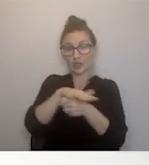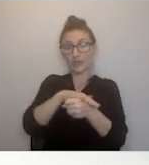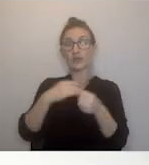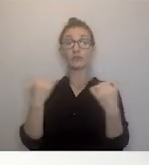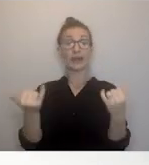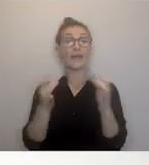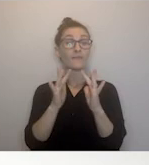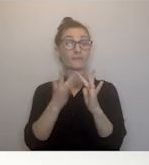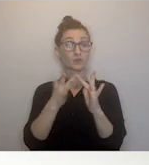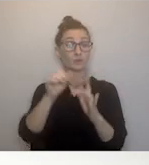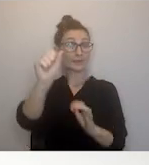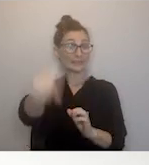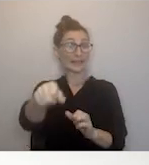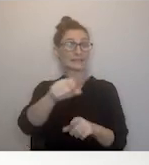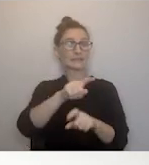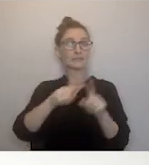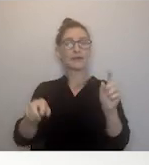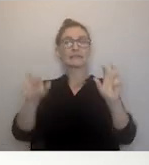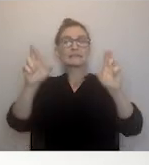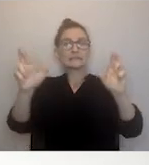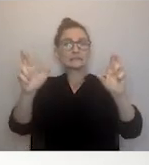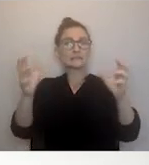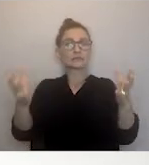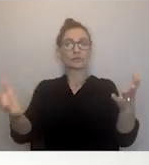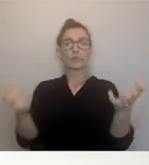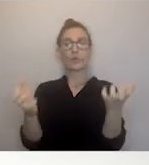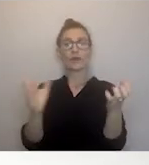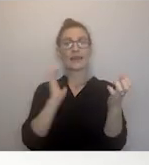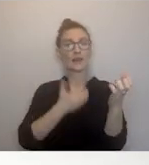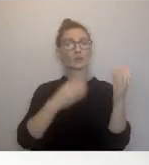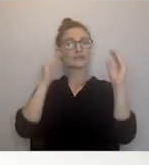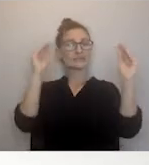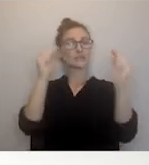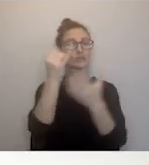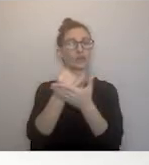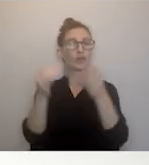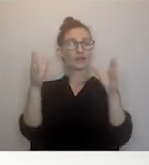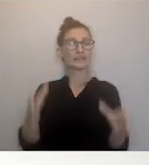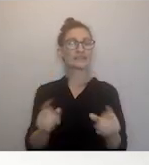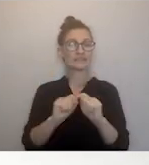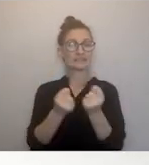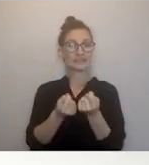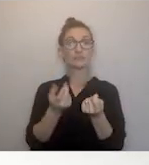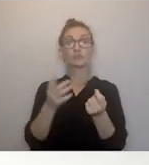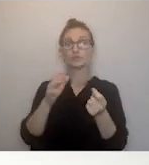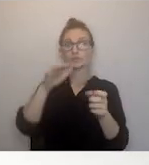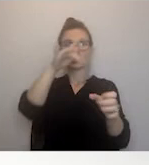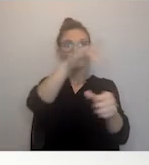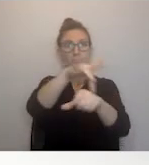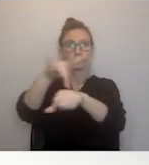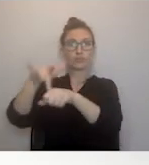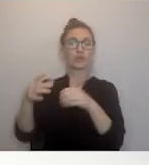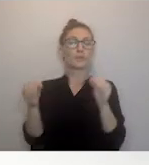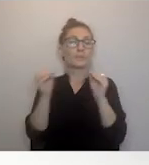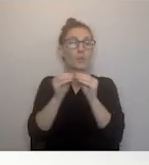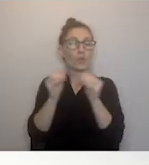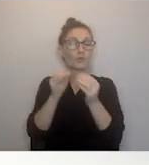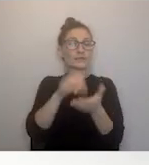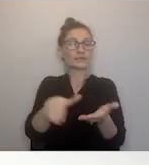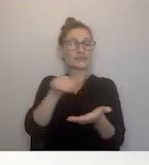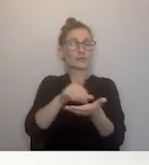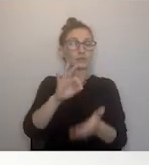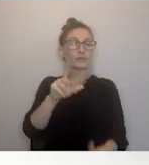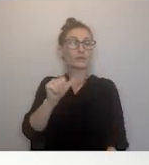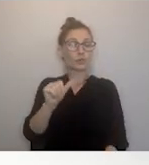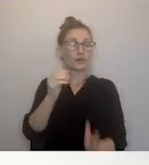7-county area. Right now we're achieving that virtually, but we are looking to build out our teaching artist team into more of our Central Florida